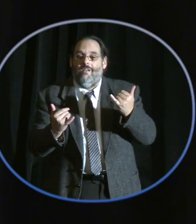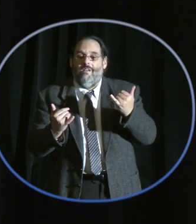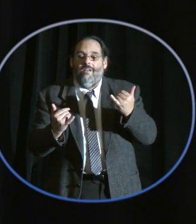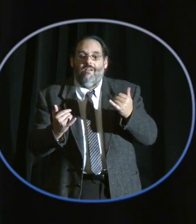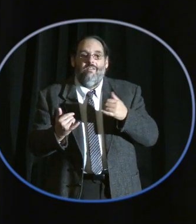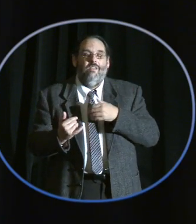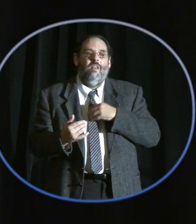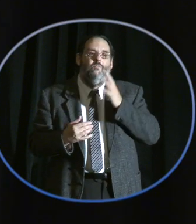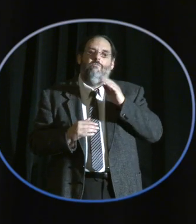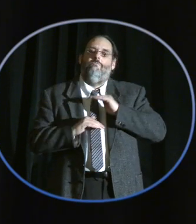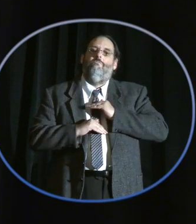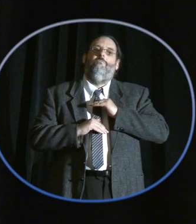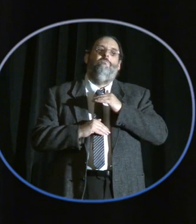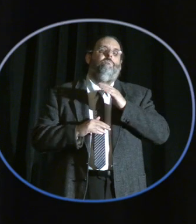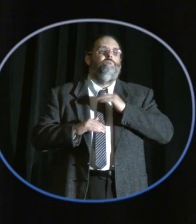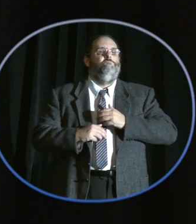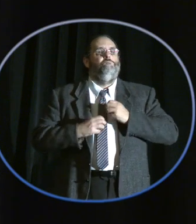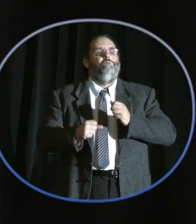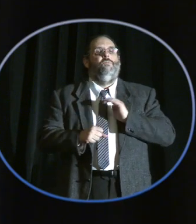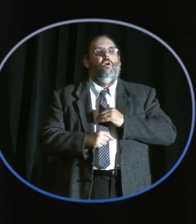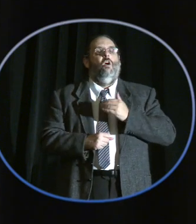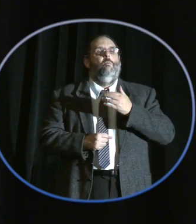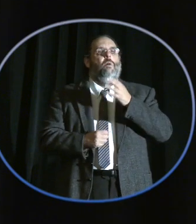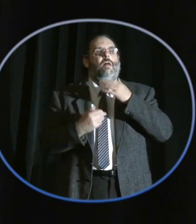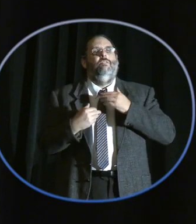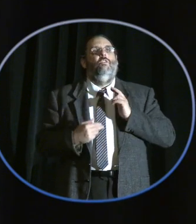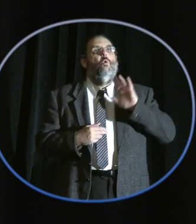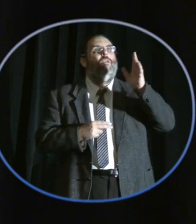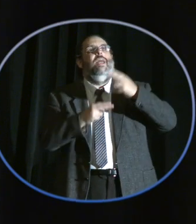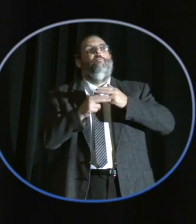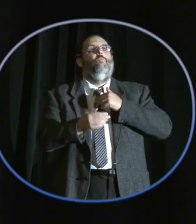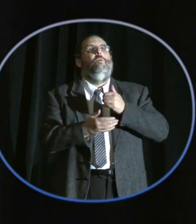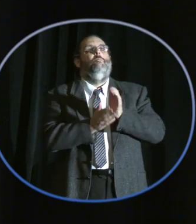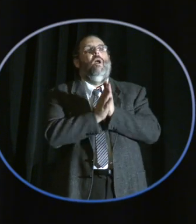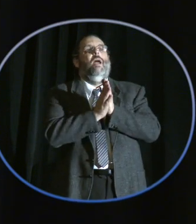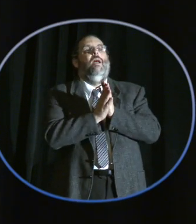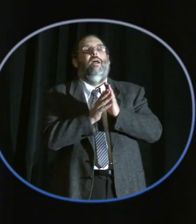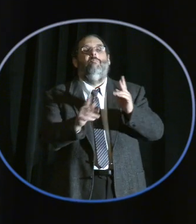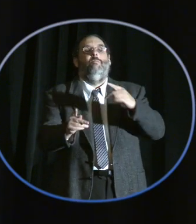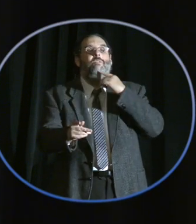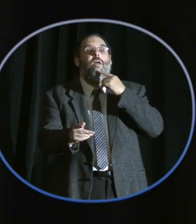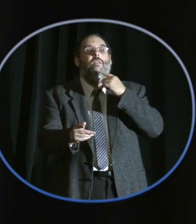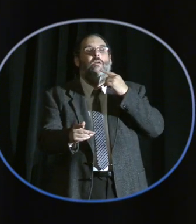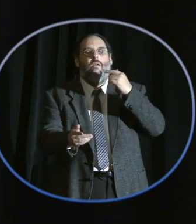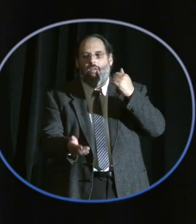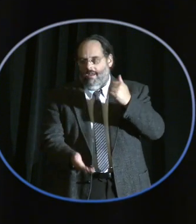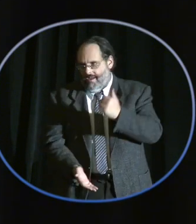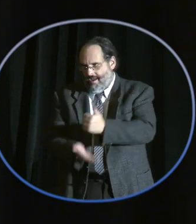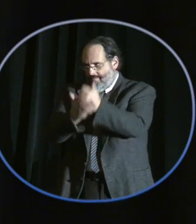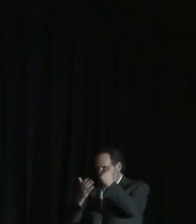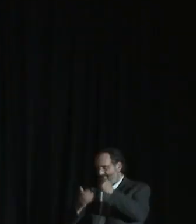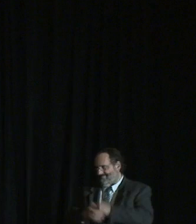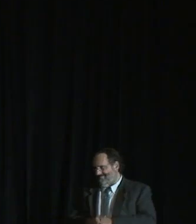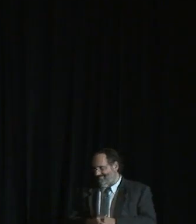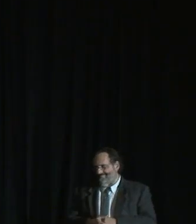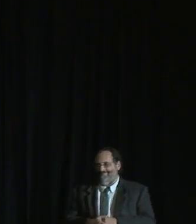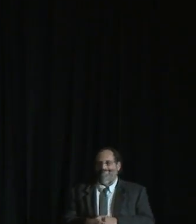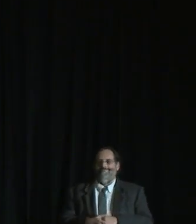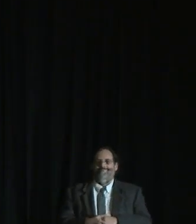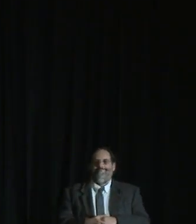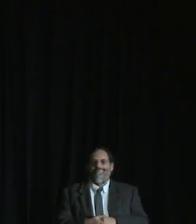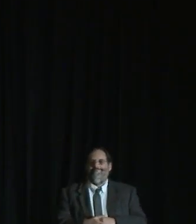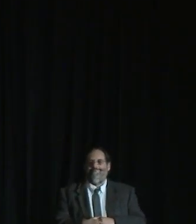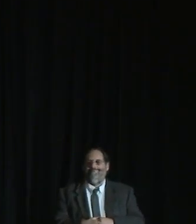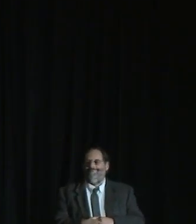that it may nourish and strengthen our bodies. In your name we pray. And the people said, amen.